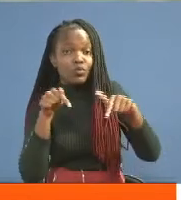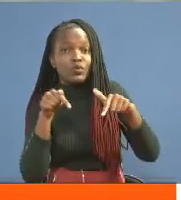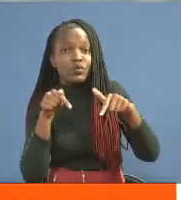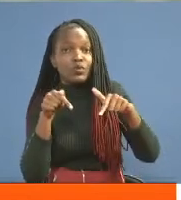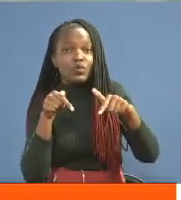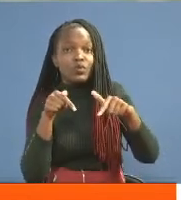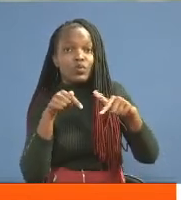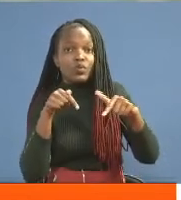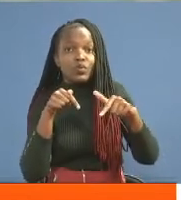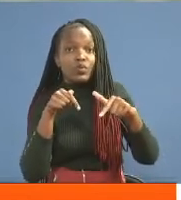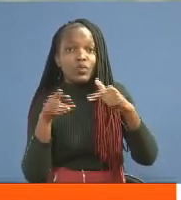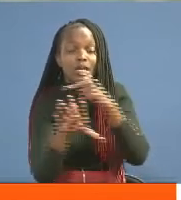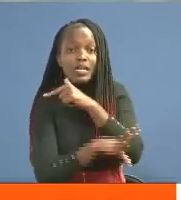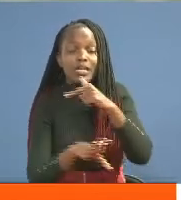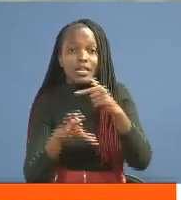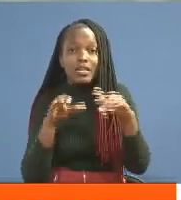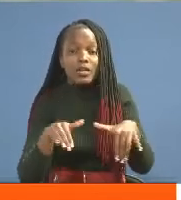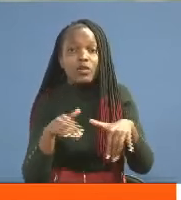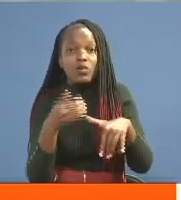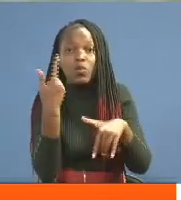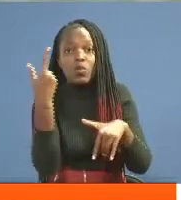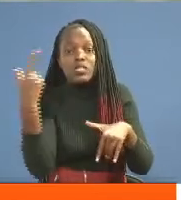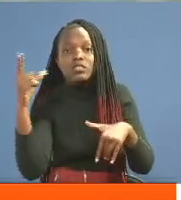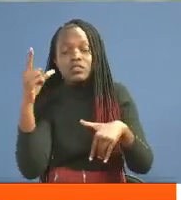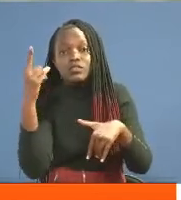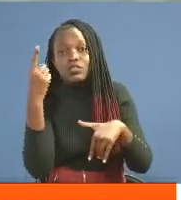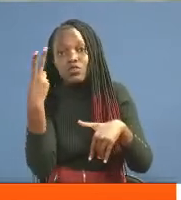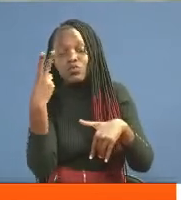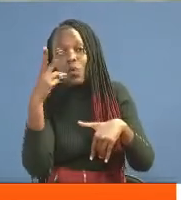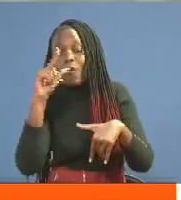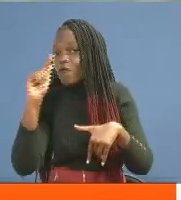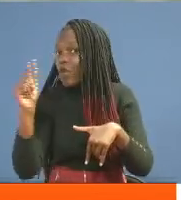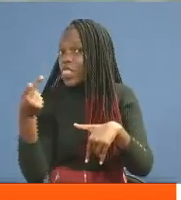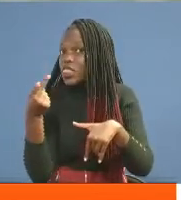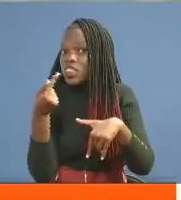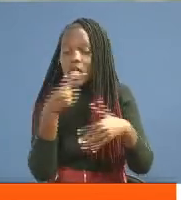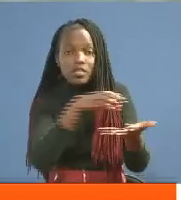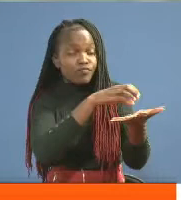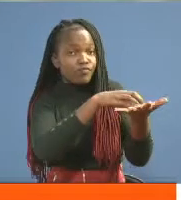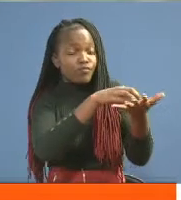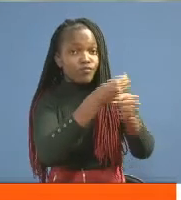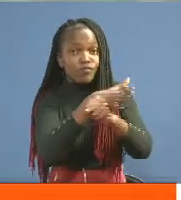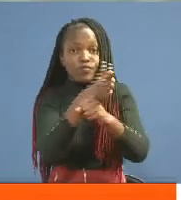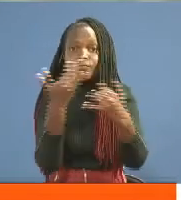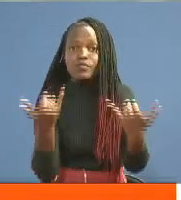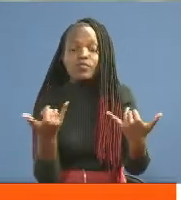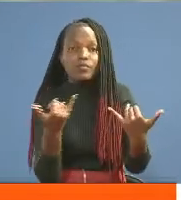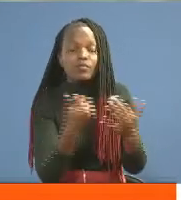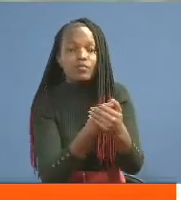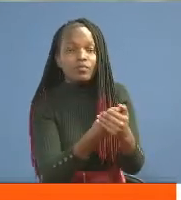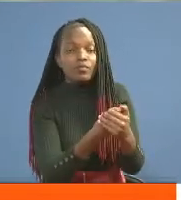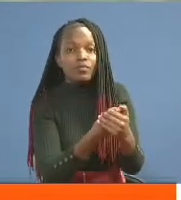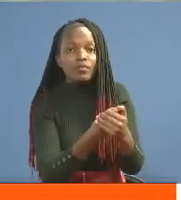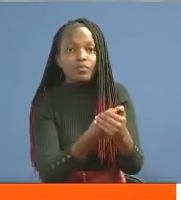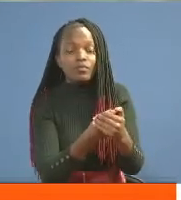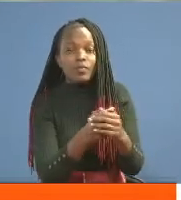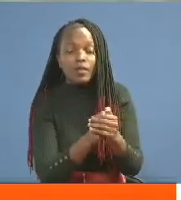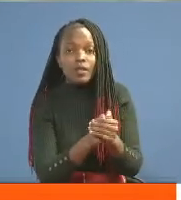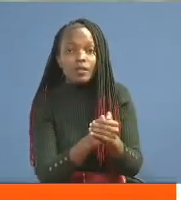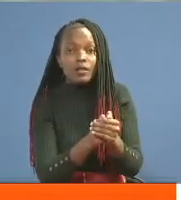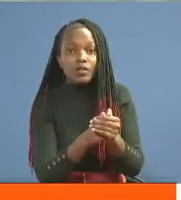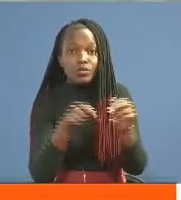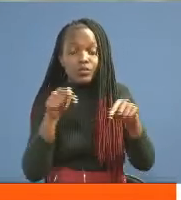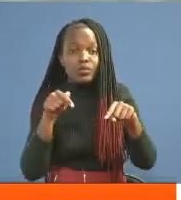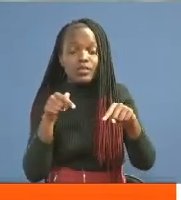the country has recorded about 112,000 cases of COVID-19. Our own reporter Lillian Mukiri has more on